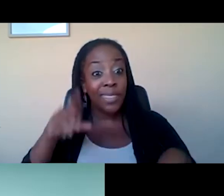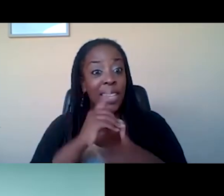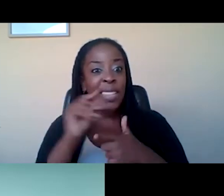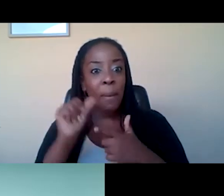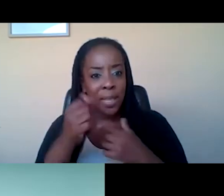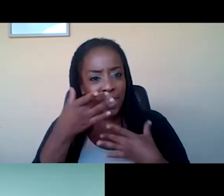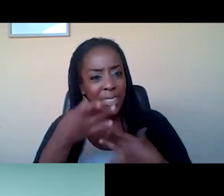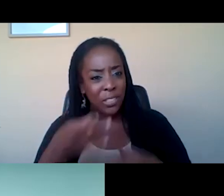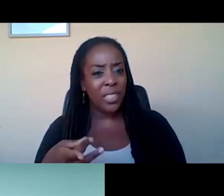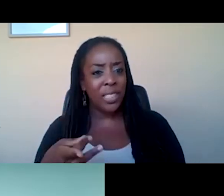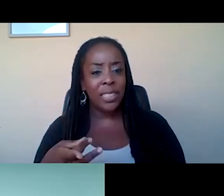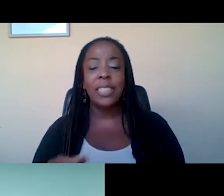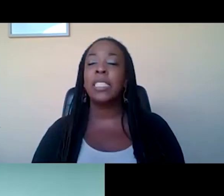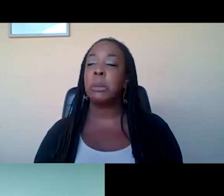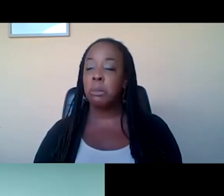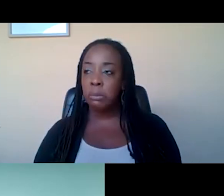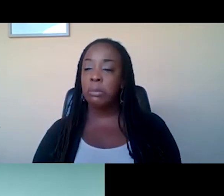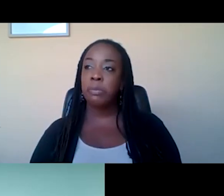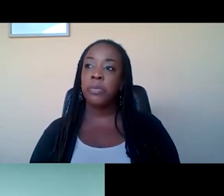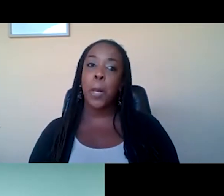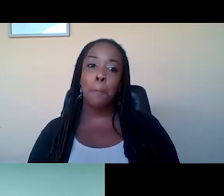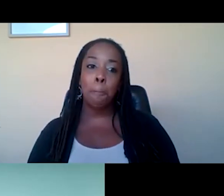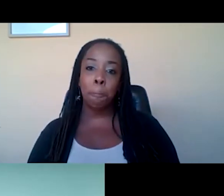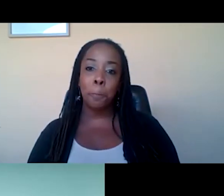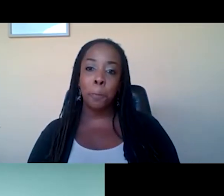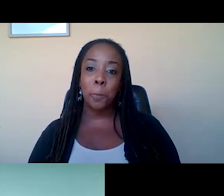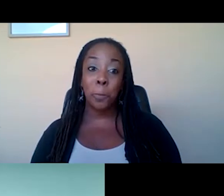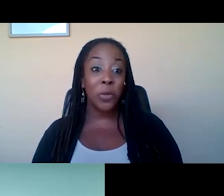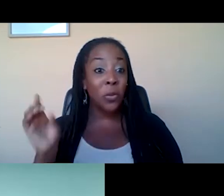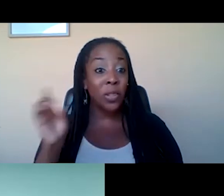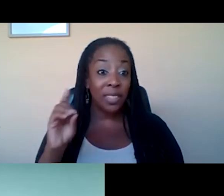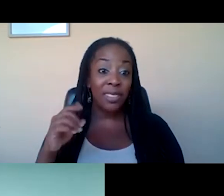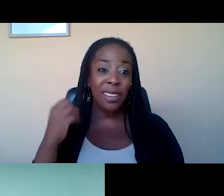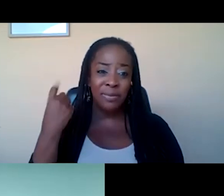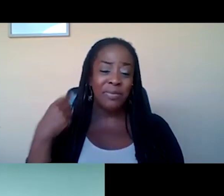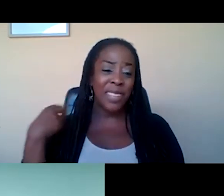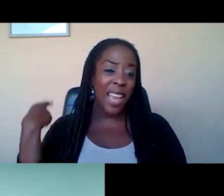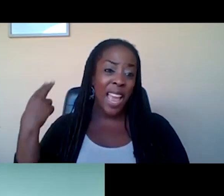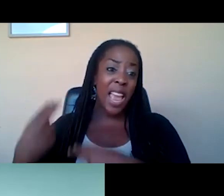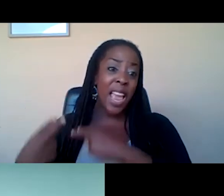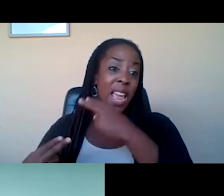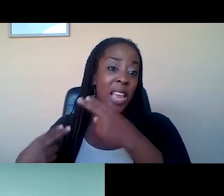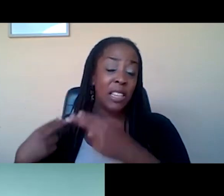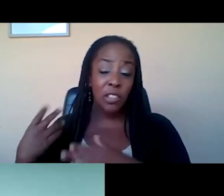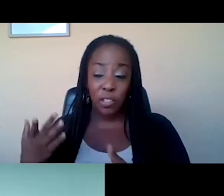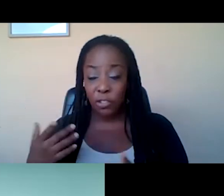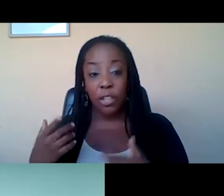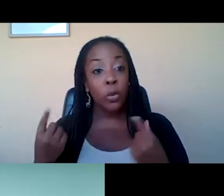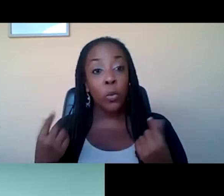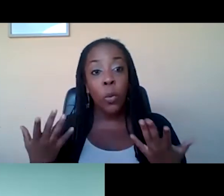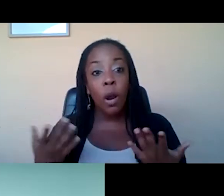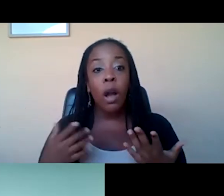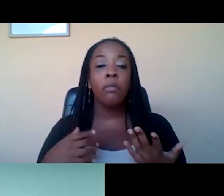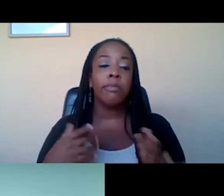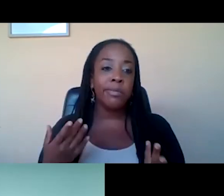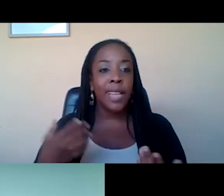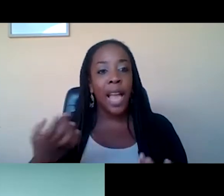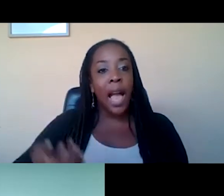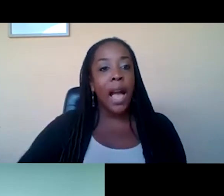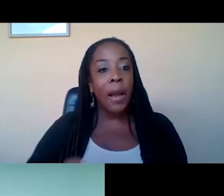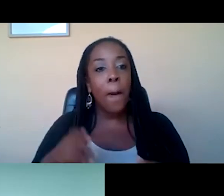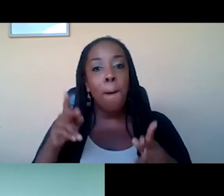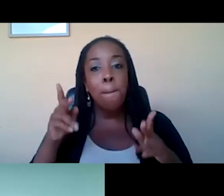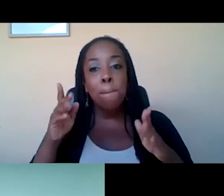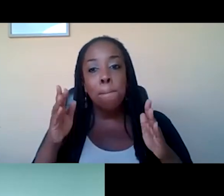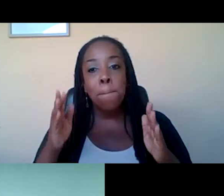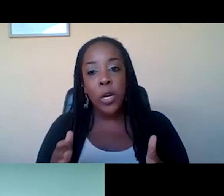well. And so Digital has a long history of employing persons with disabilities. Right now,